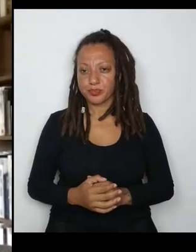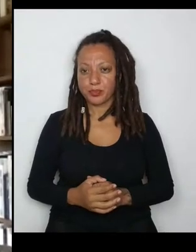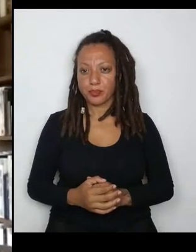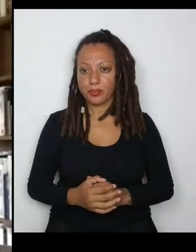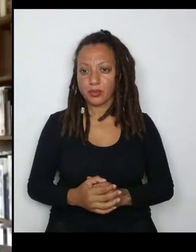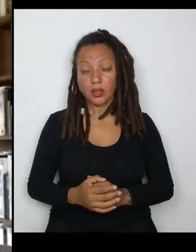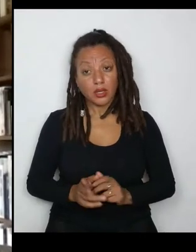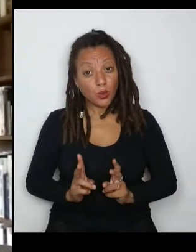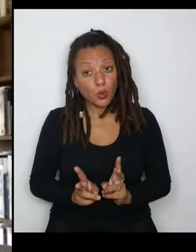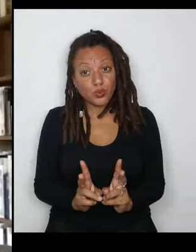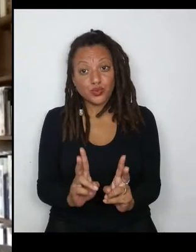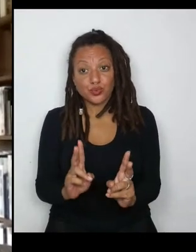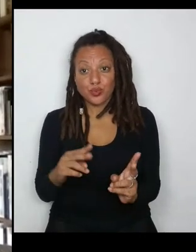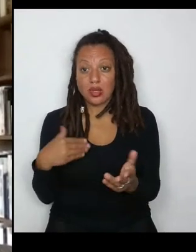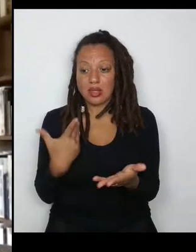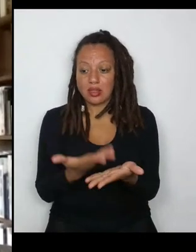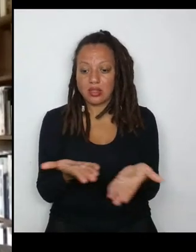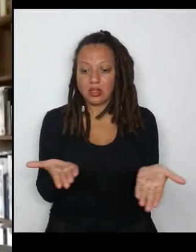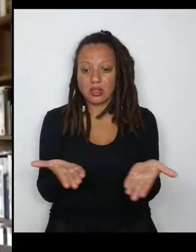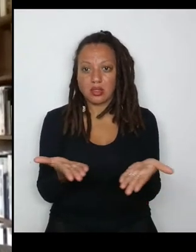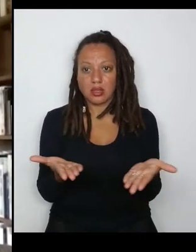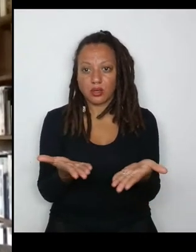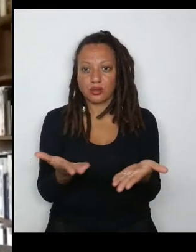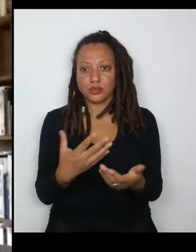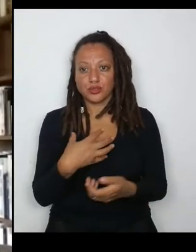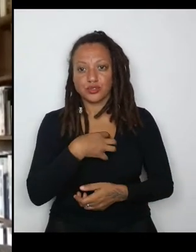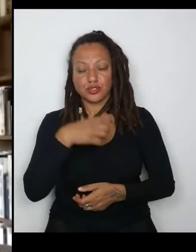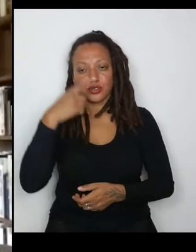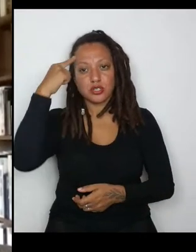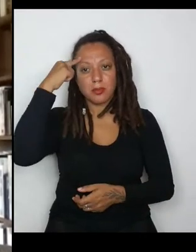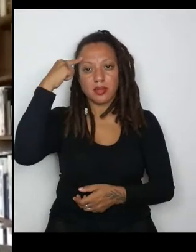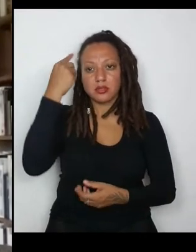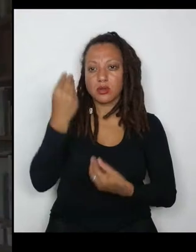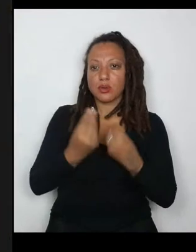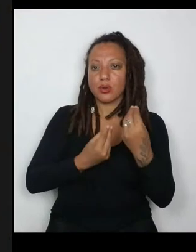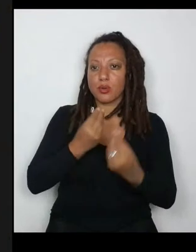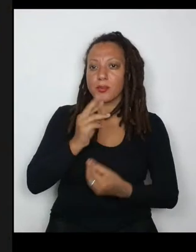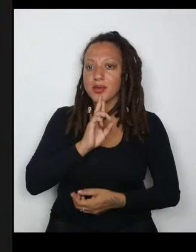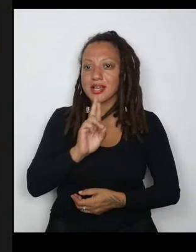responses to him and look forward to learning more later